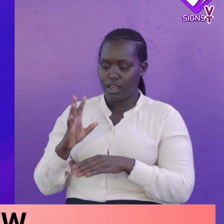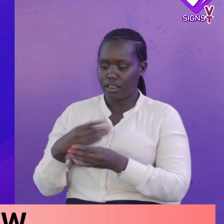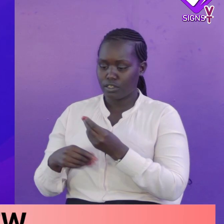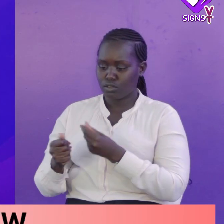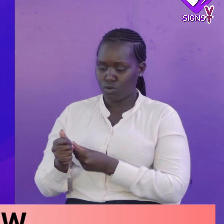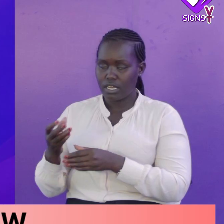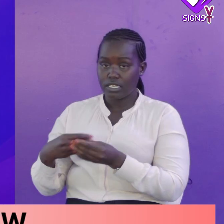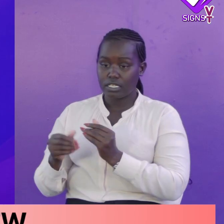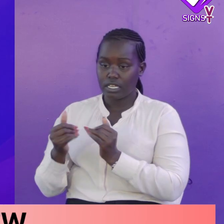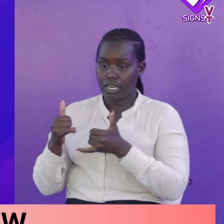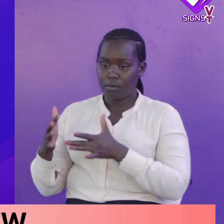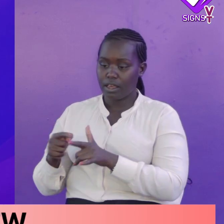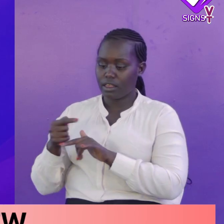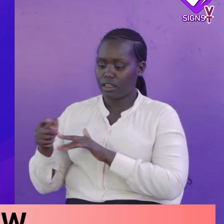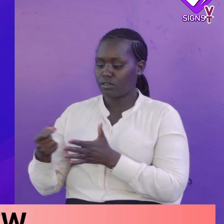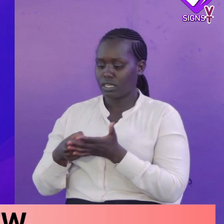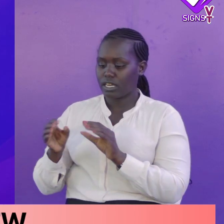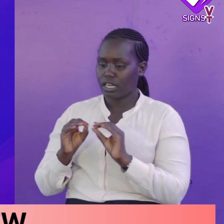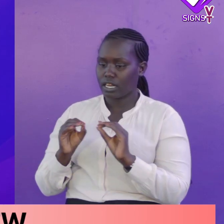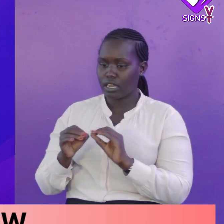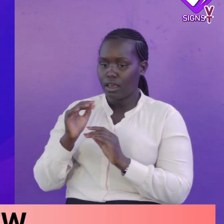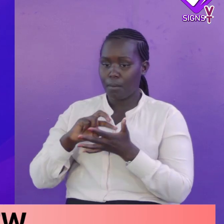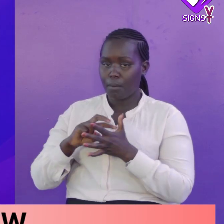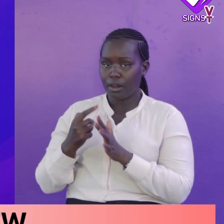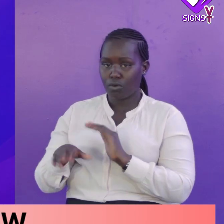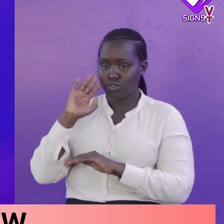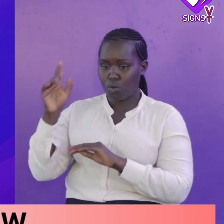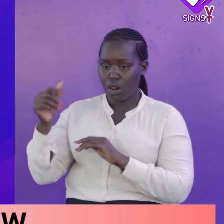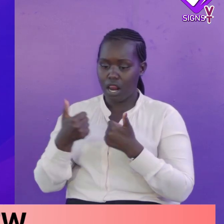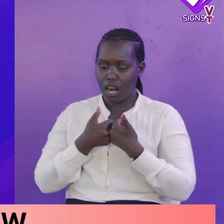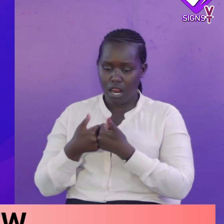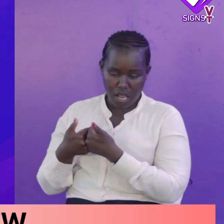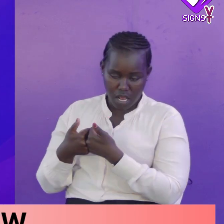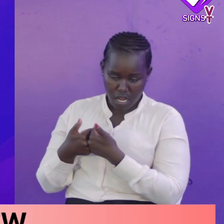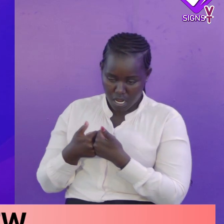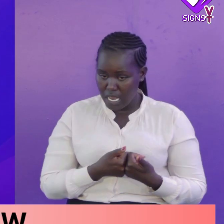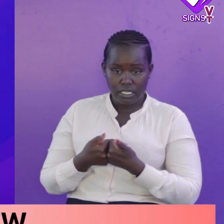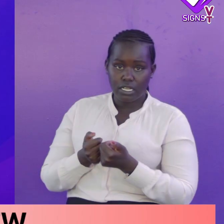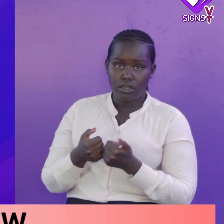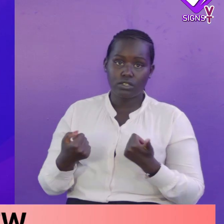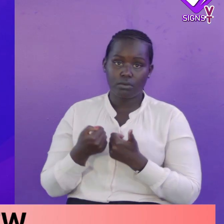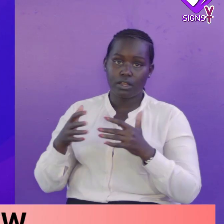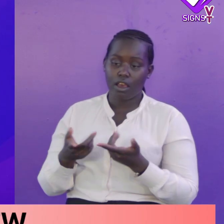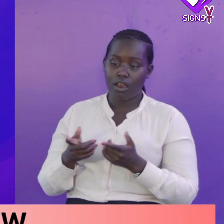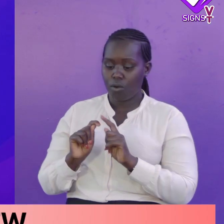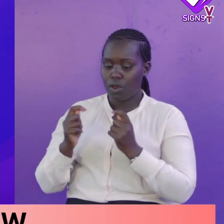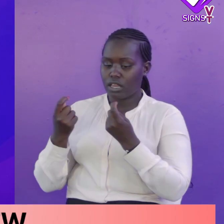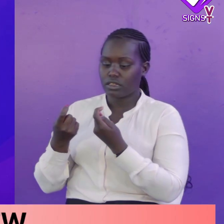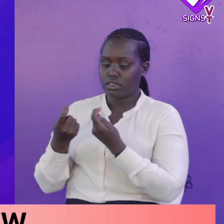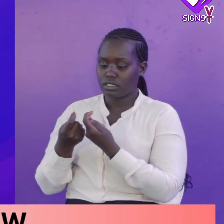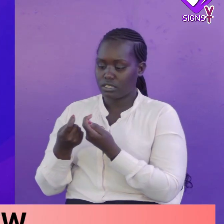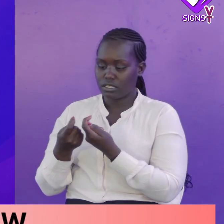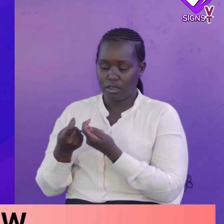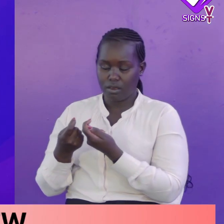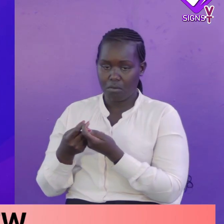player and you don't sign means you will struggle. So their struggle comes because the team didn't